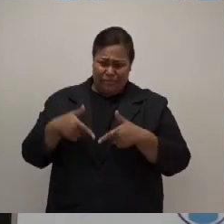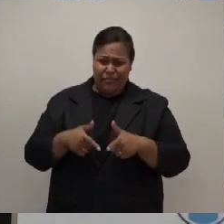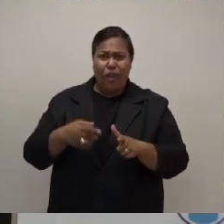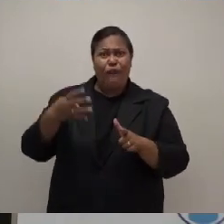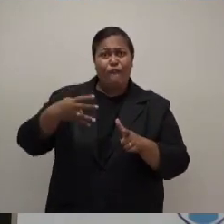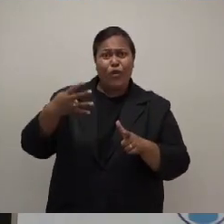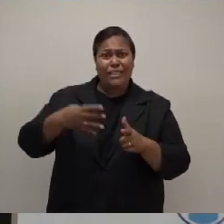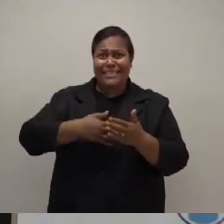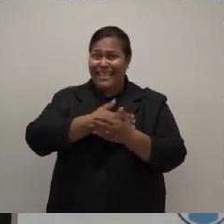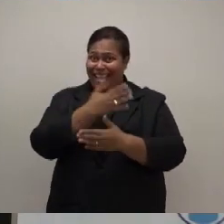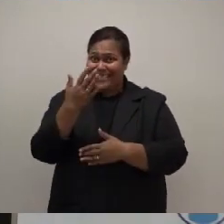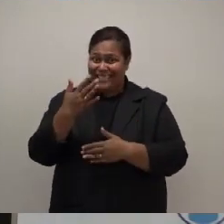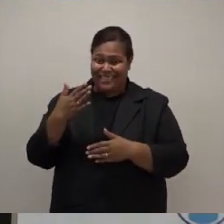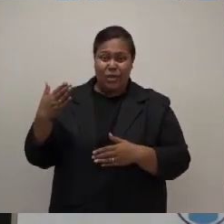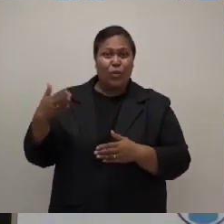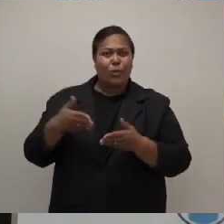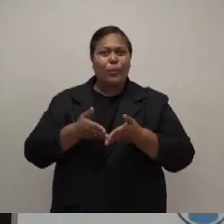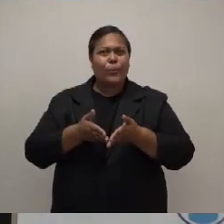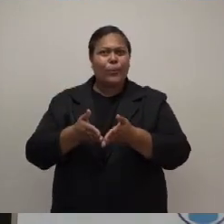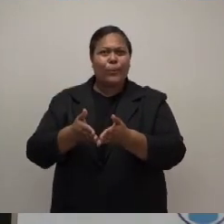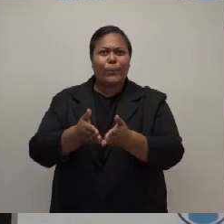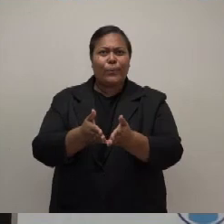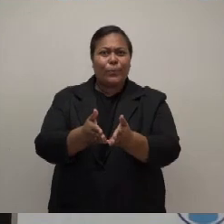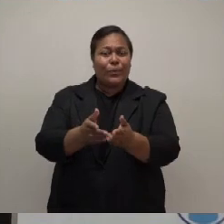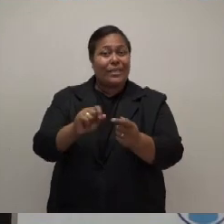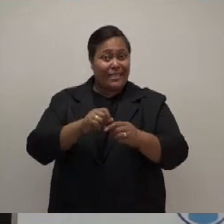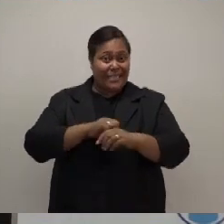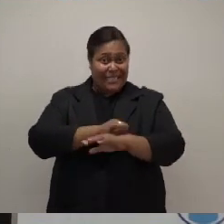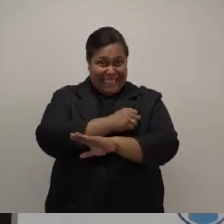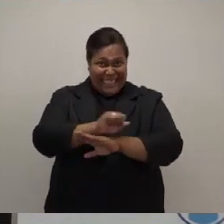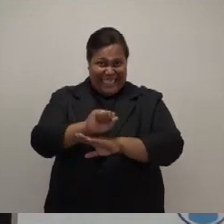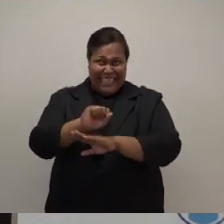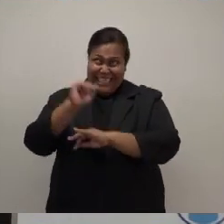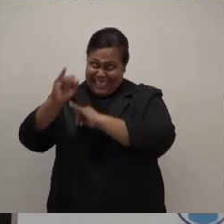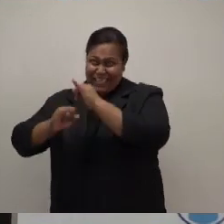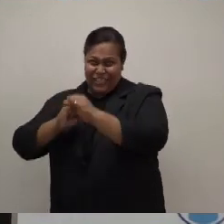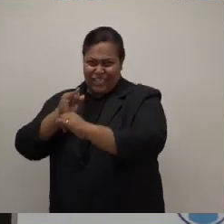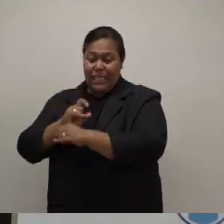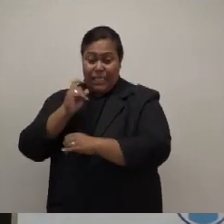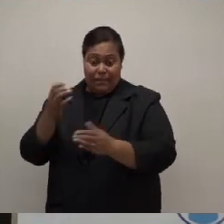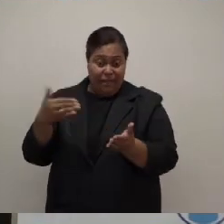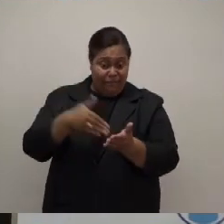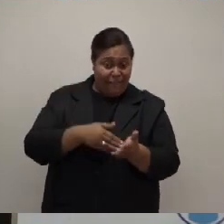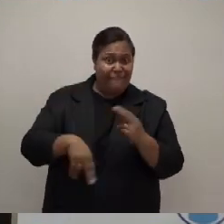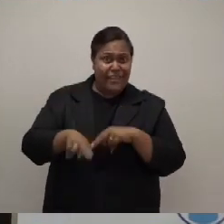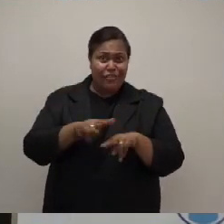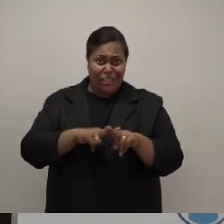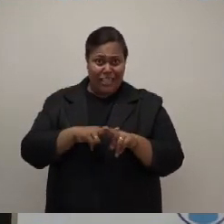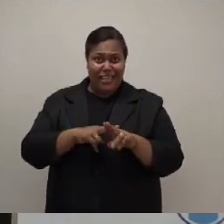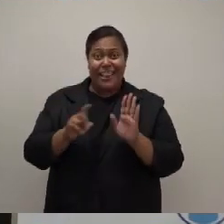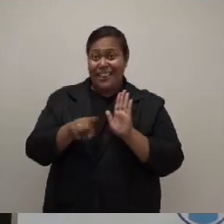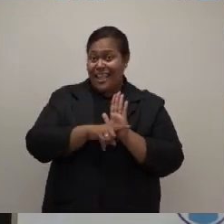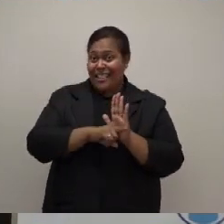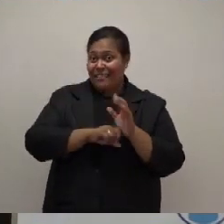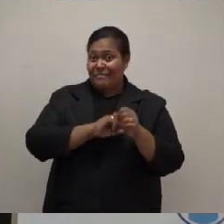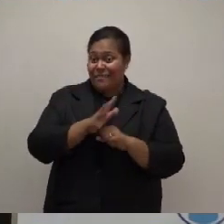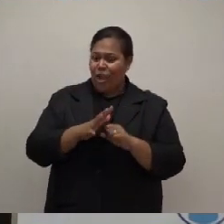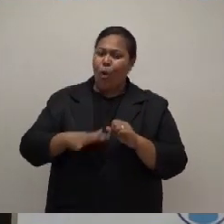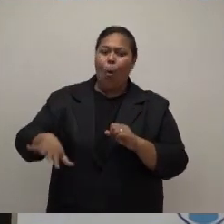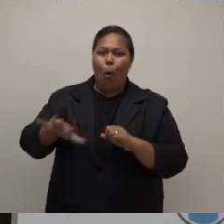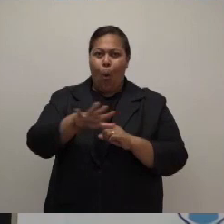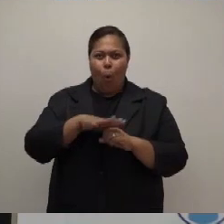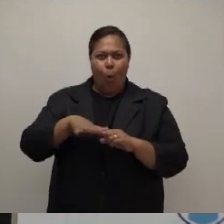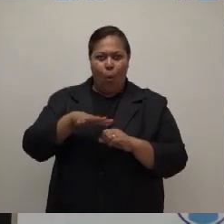longer uninterrupted at sea, once they dock in Fiji and show proof of a negative test result, everyone on board will be screened